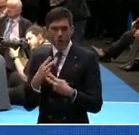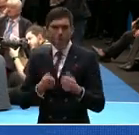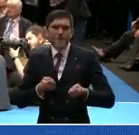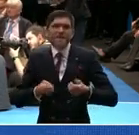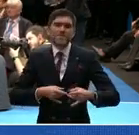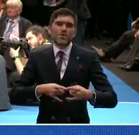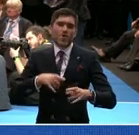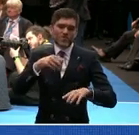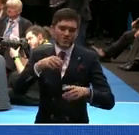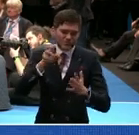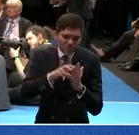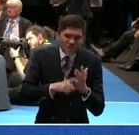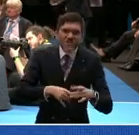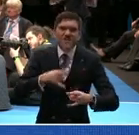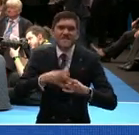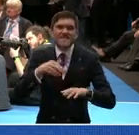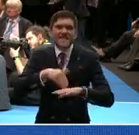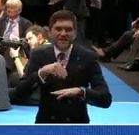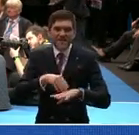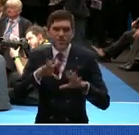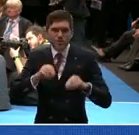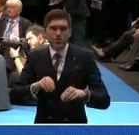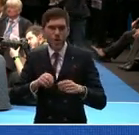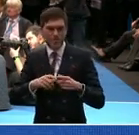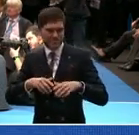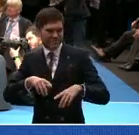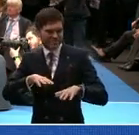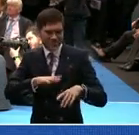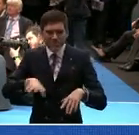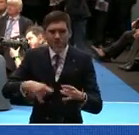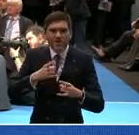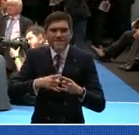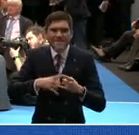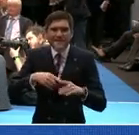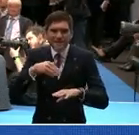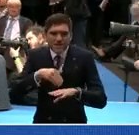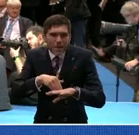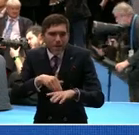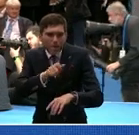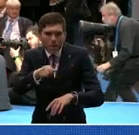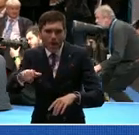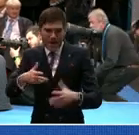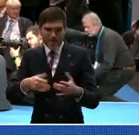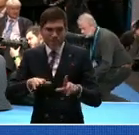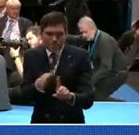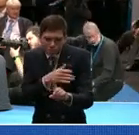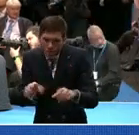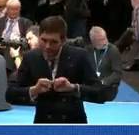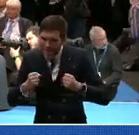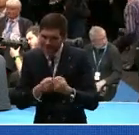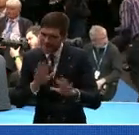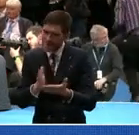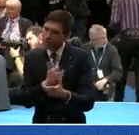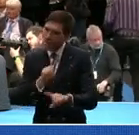offenders to stop paedophiles and rapists, including members of grooming gangs, from returning to the very communities that they tore